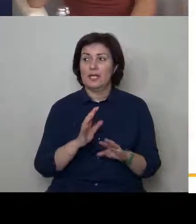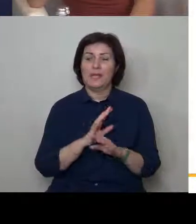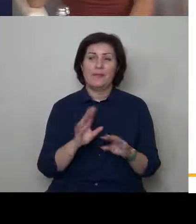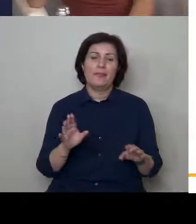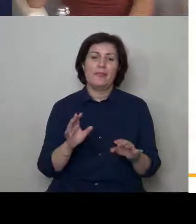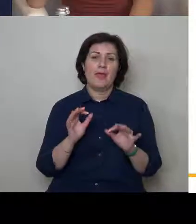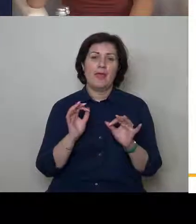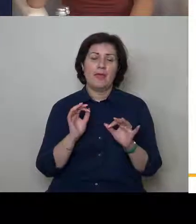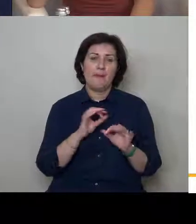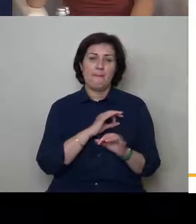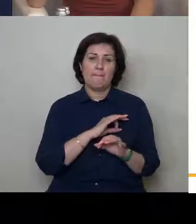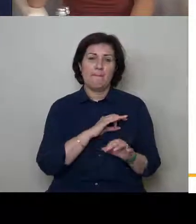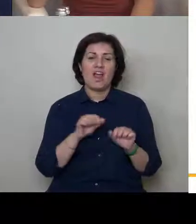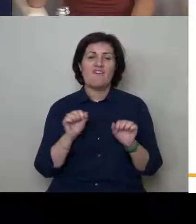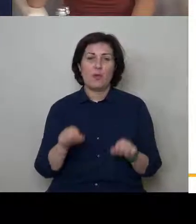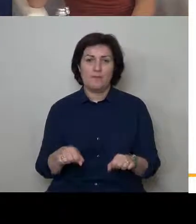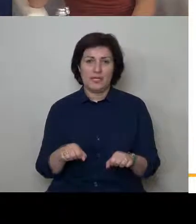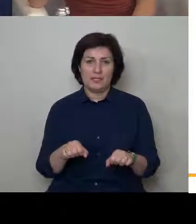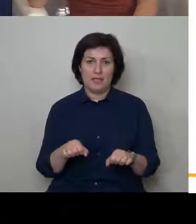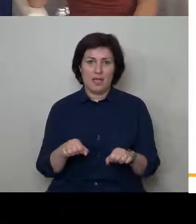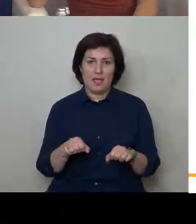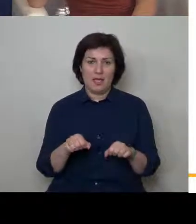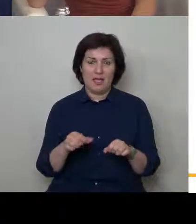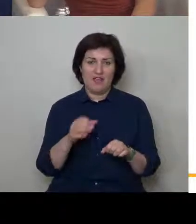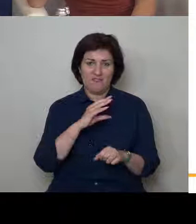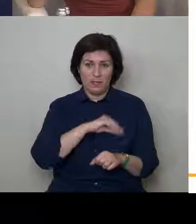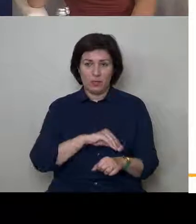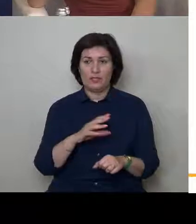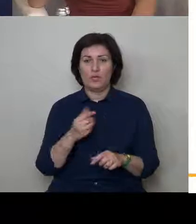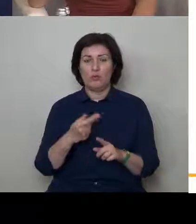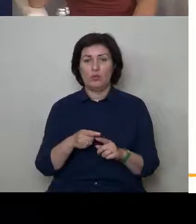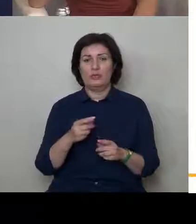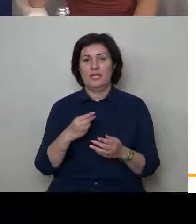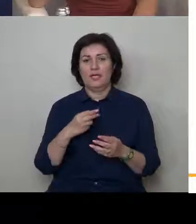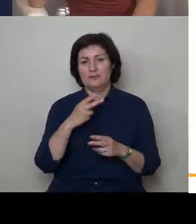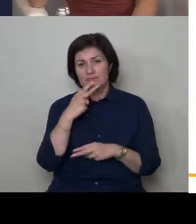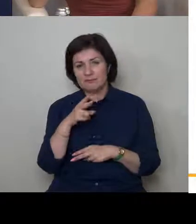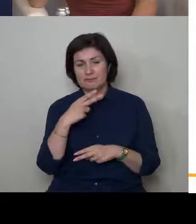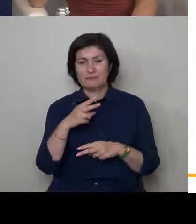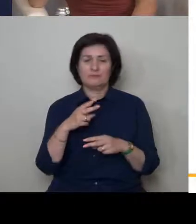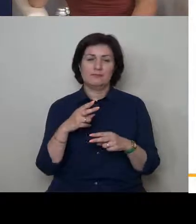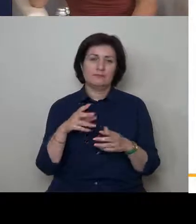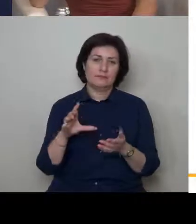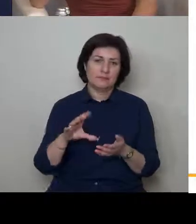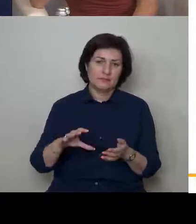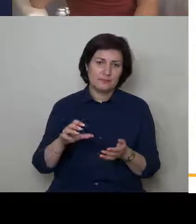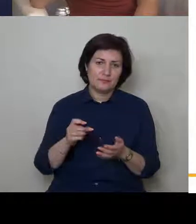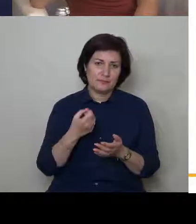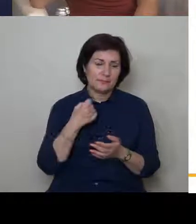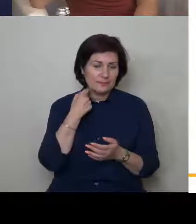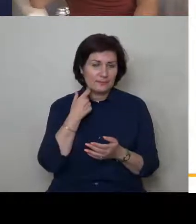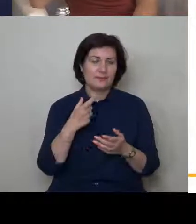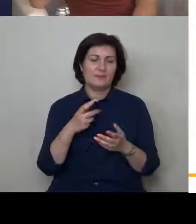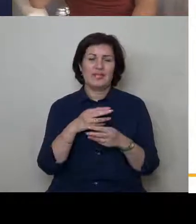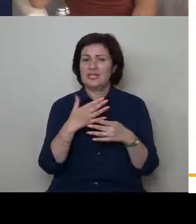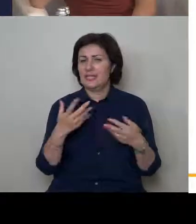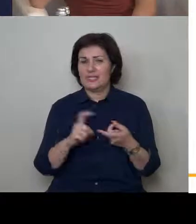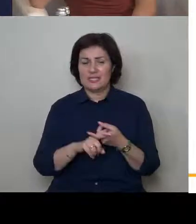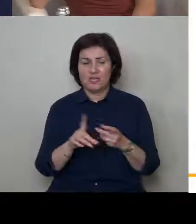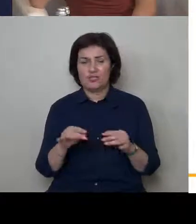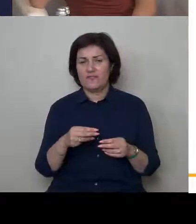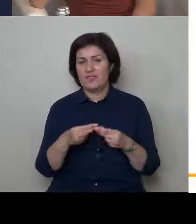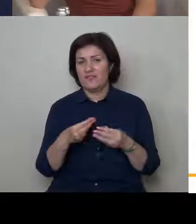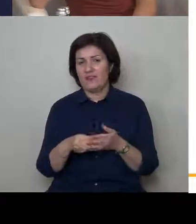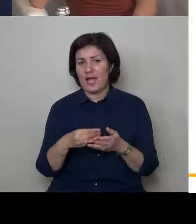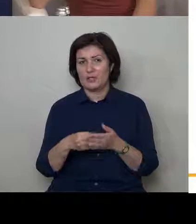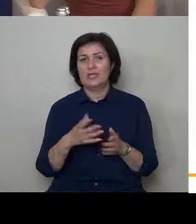under the new legislation. Unlawful gain covers food product, spirits and